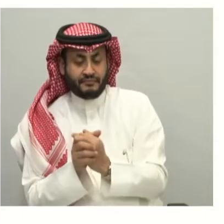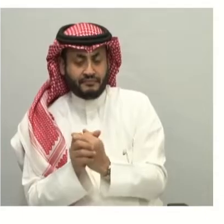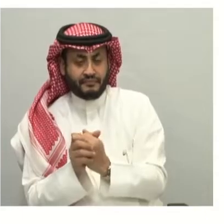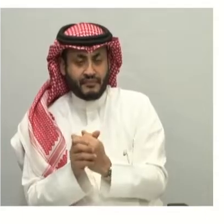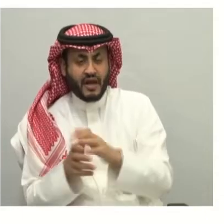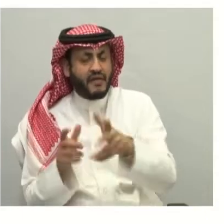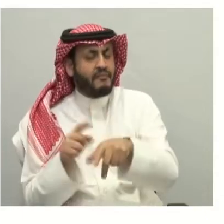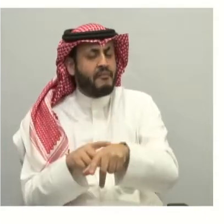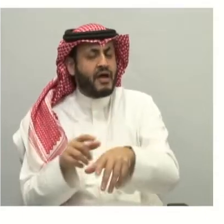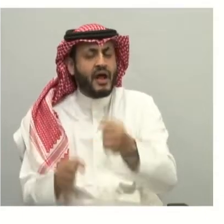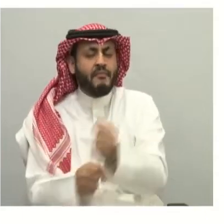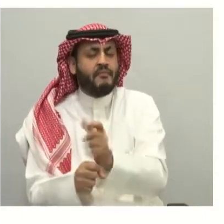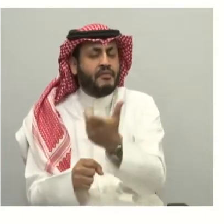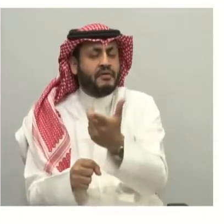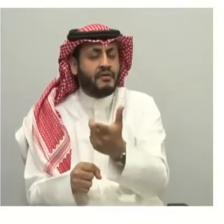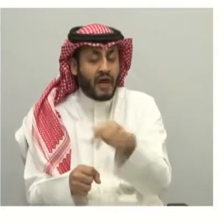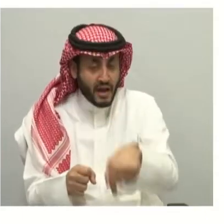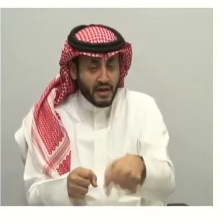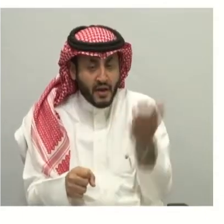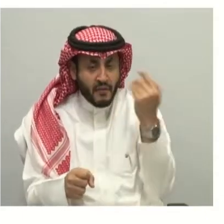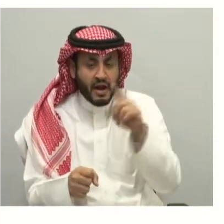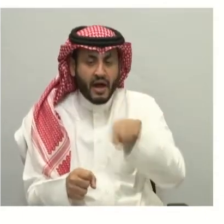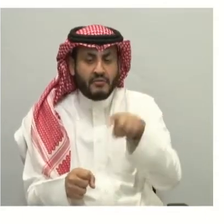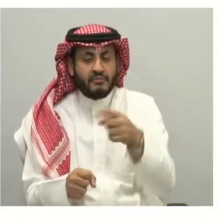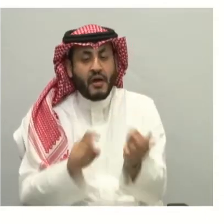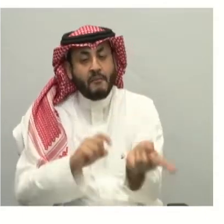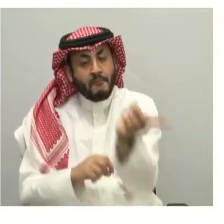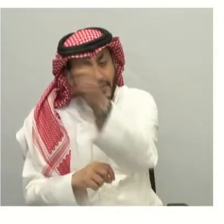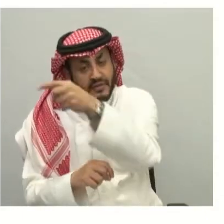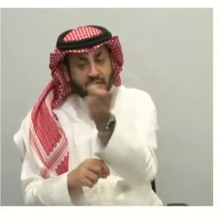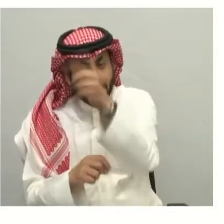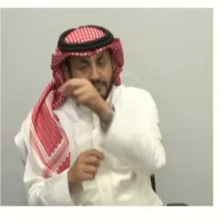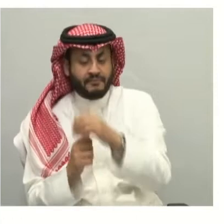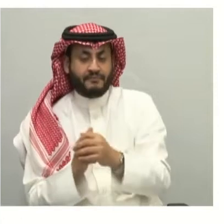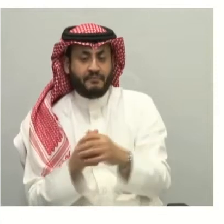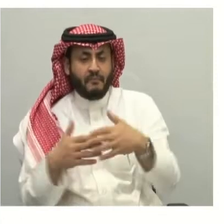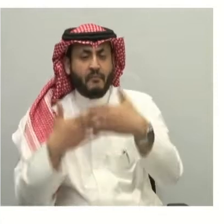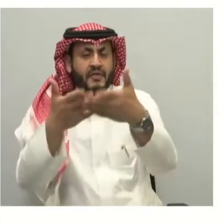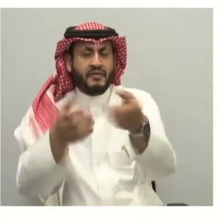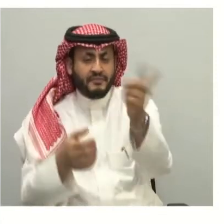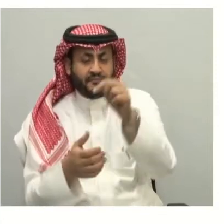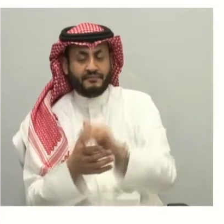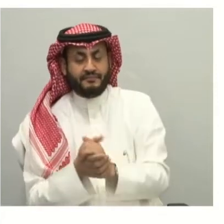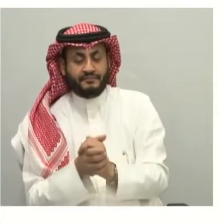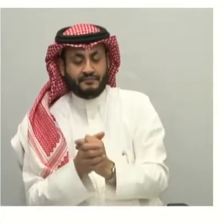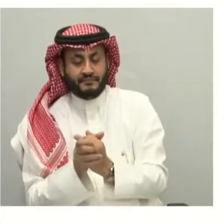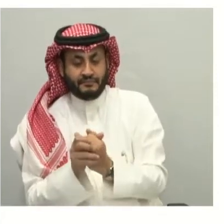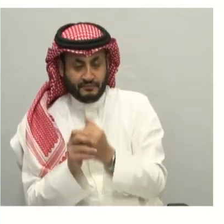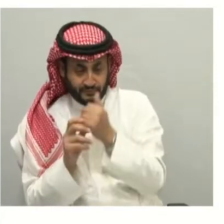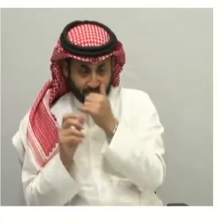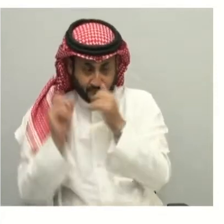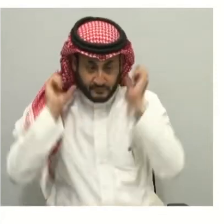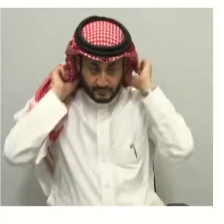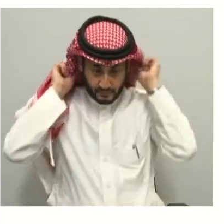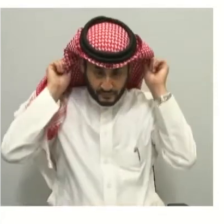happening in the future, and also next month. This is a time expression to talk about things happened in the future.